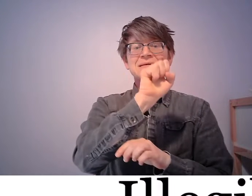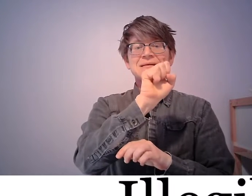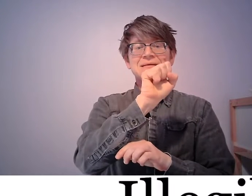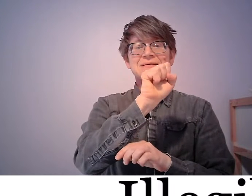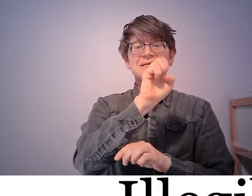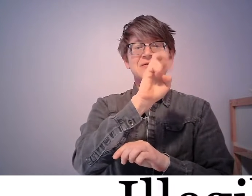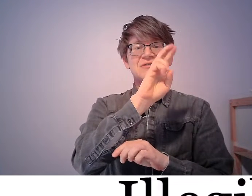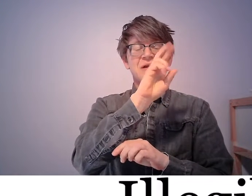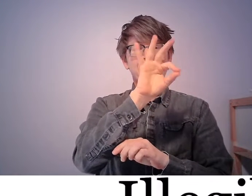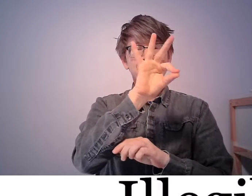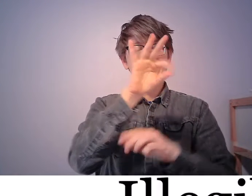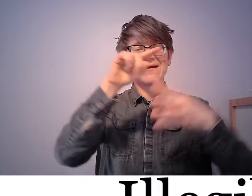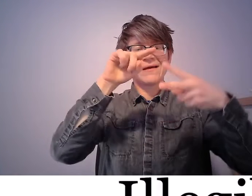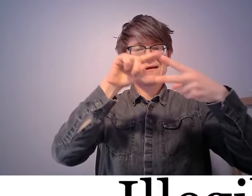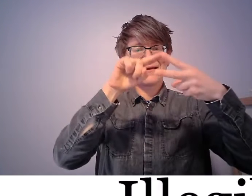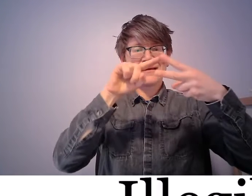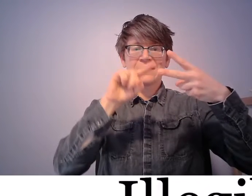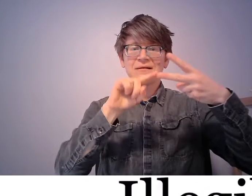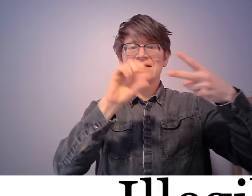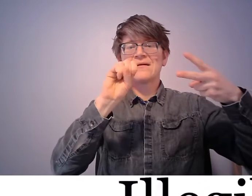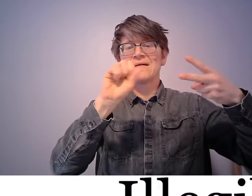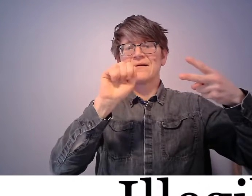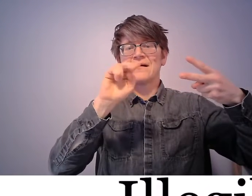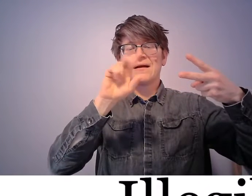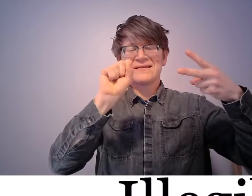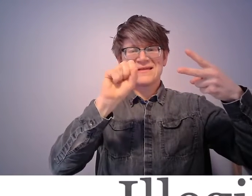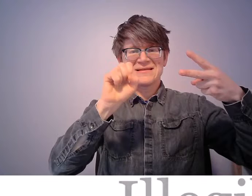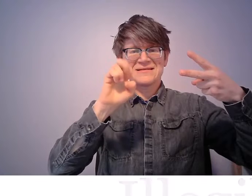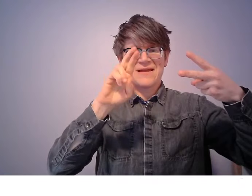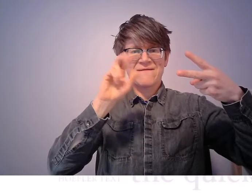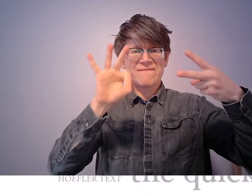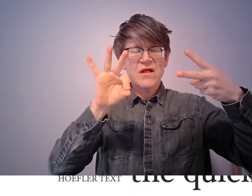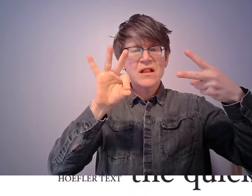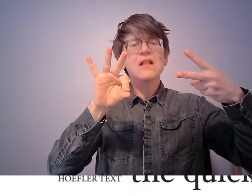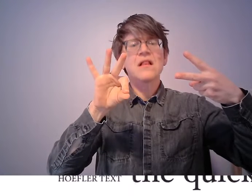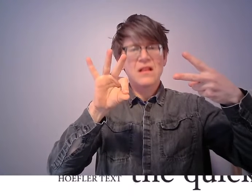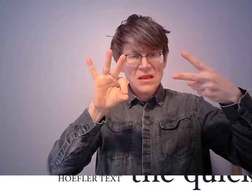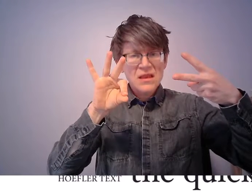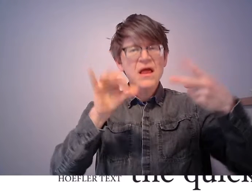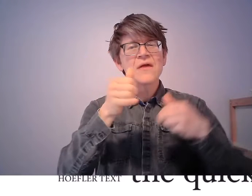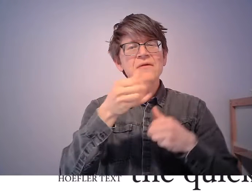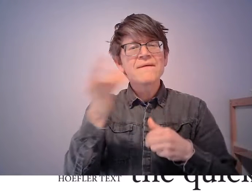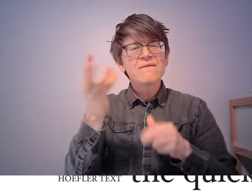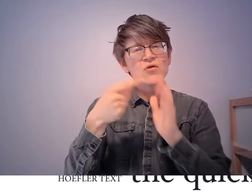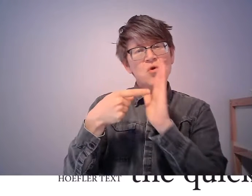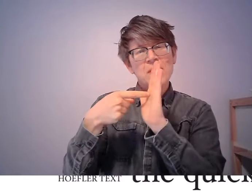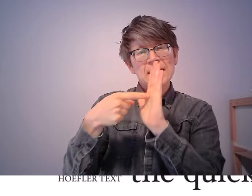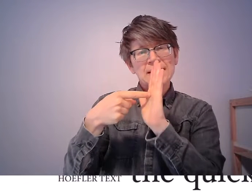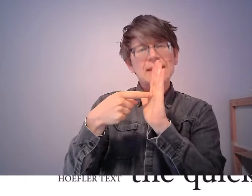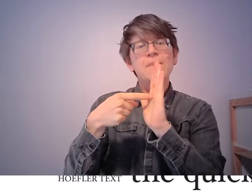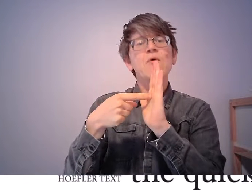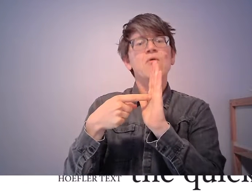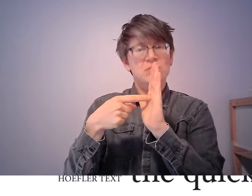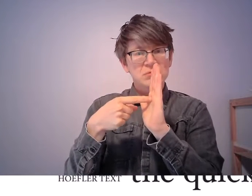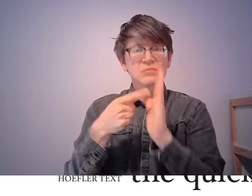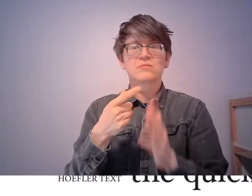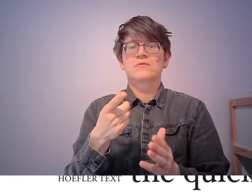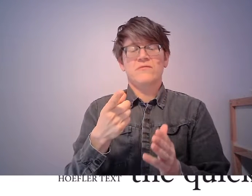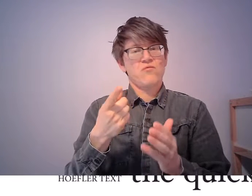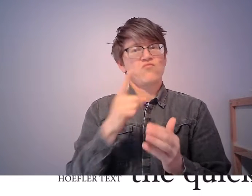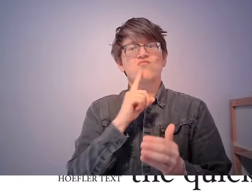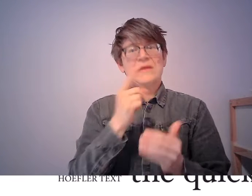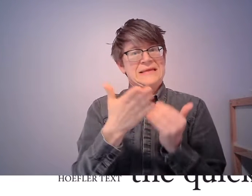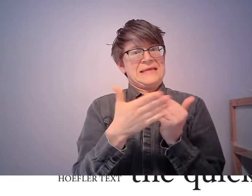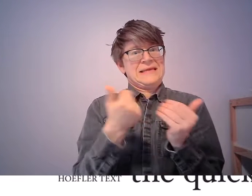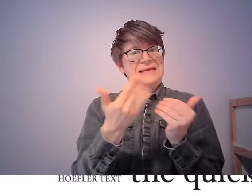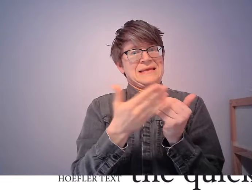and the lack of details in the sans serif typeface. Here are just a few examples of highly legible text